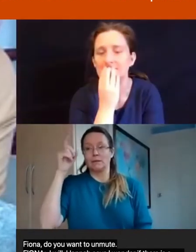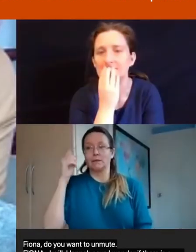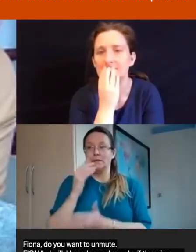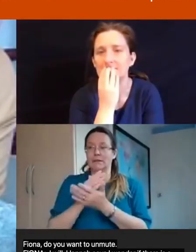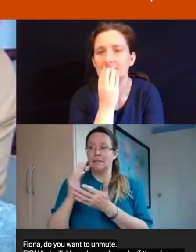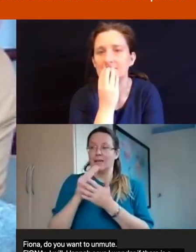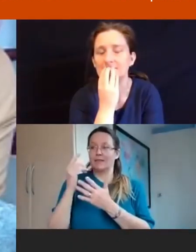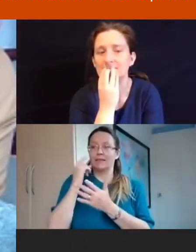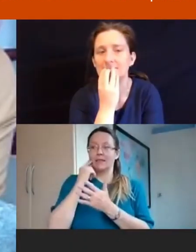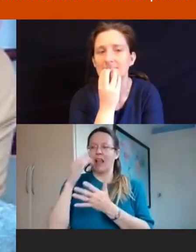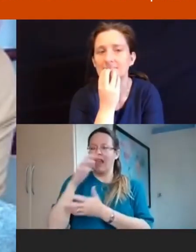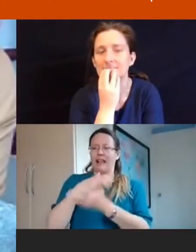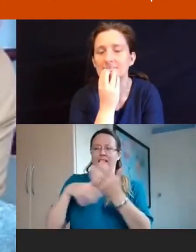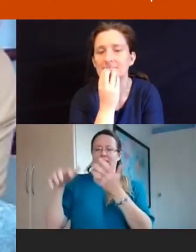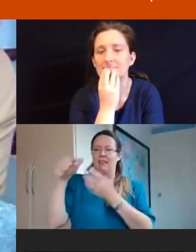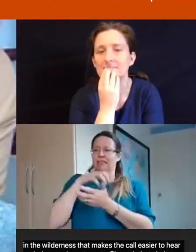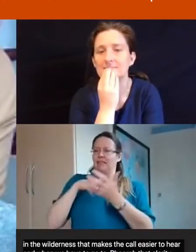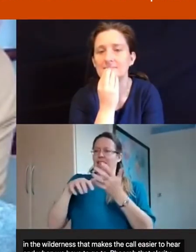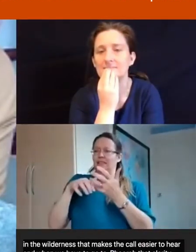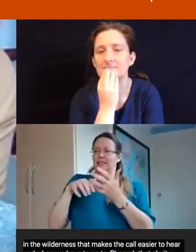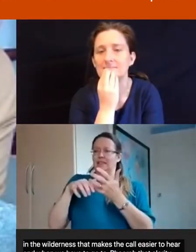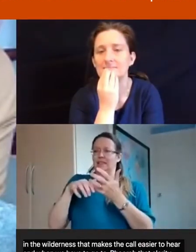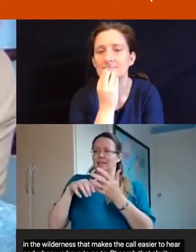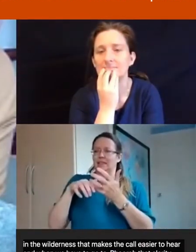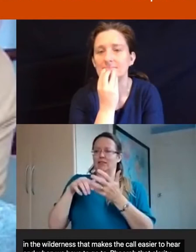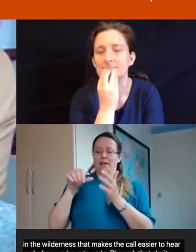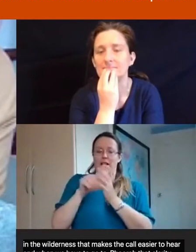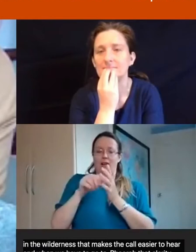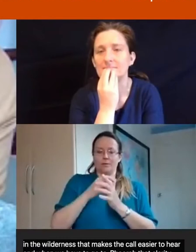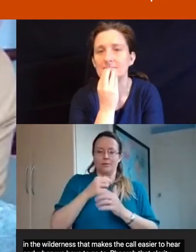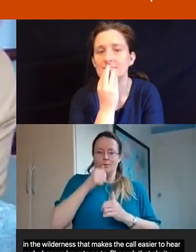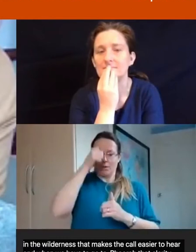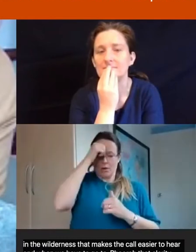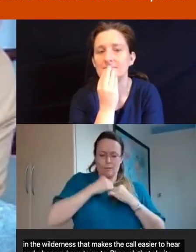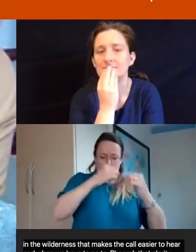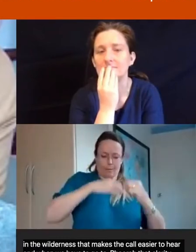get muddled and it's hard to hold on to our call.